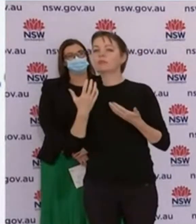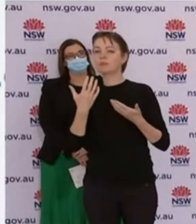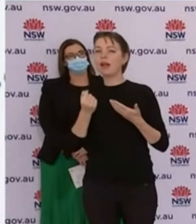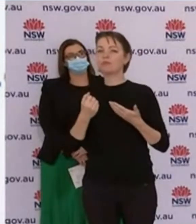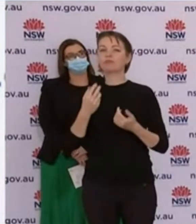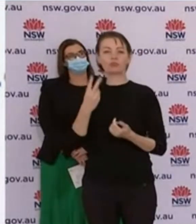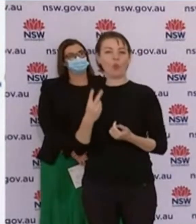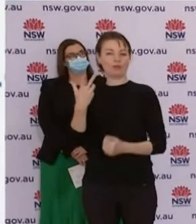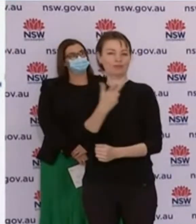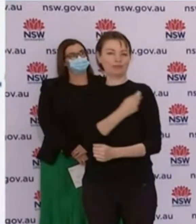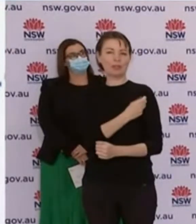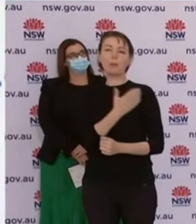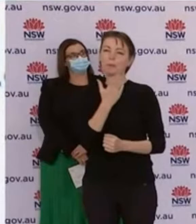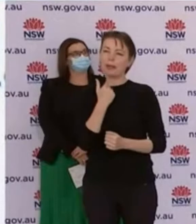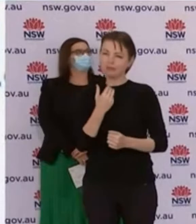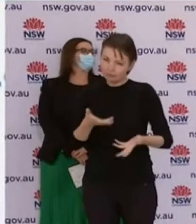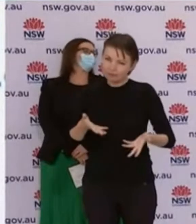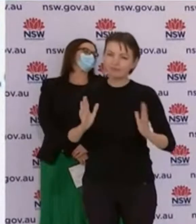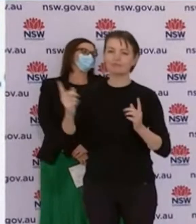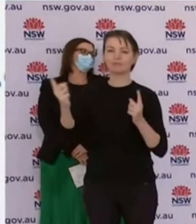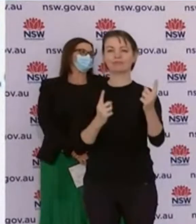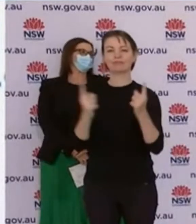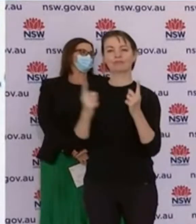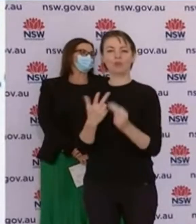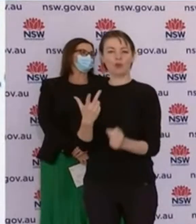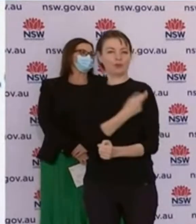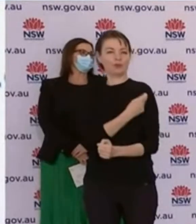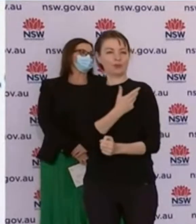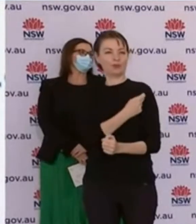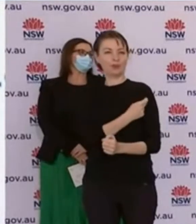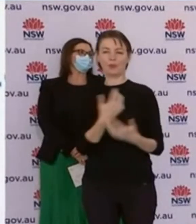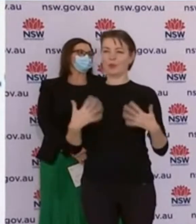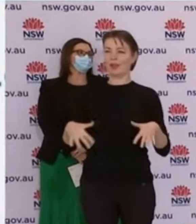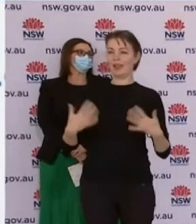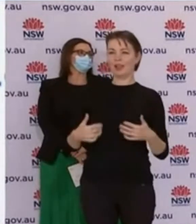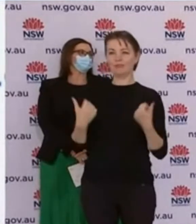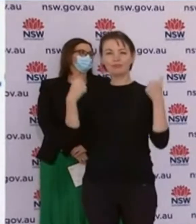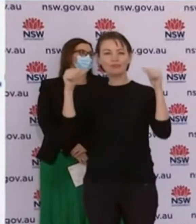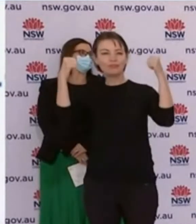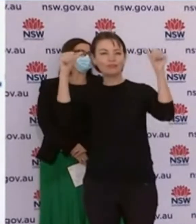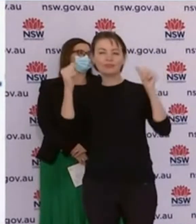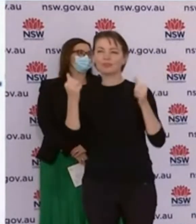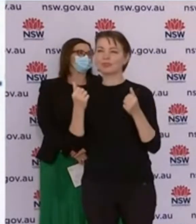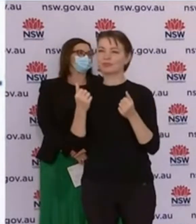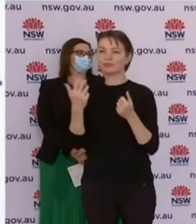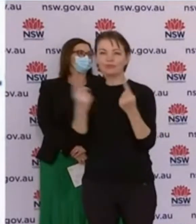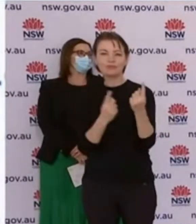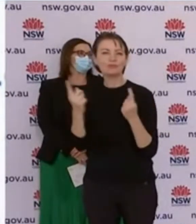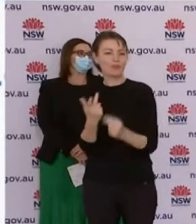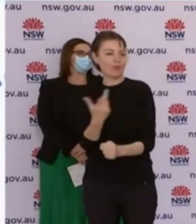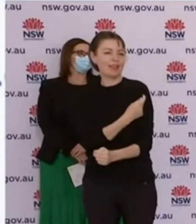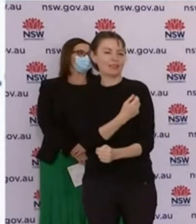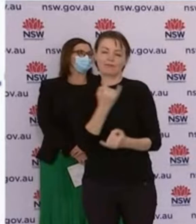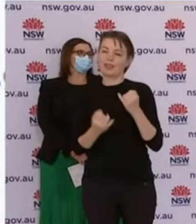vaccinated. It's showing amazing success in terms of our vaccination rates and coverage, and we know how important that is moving